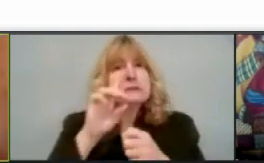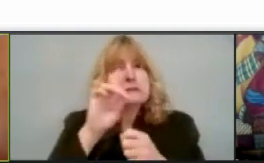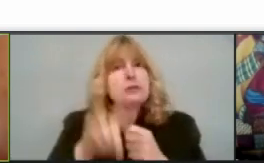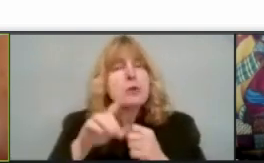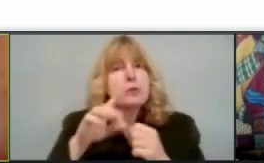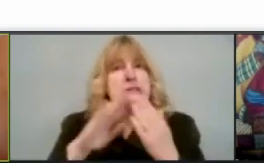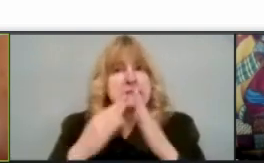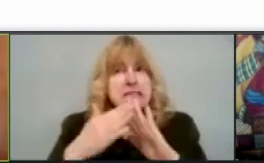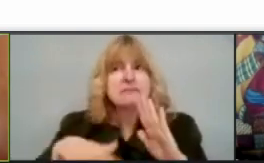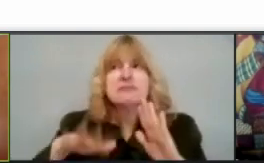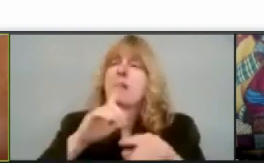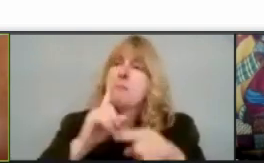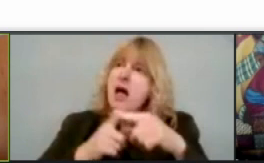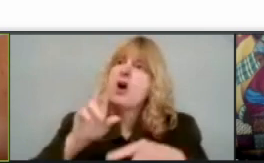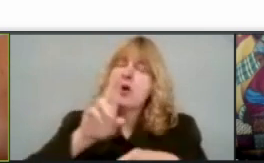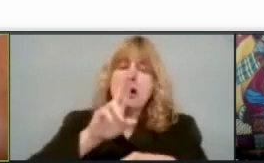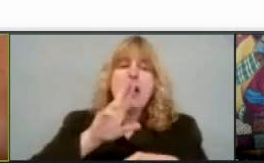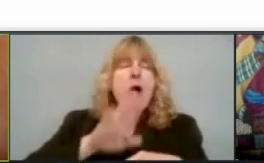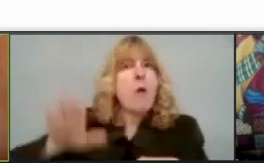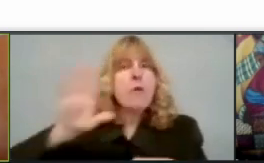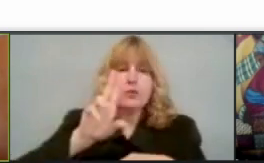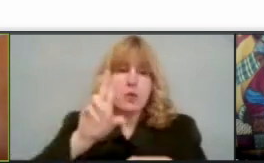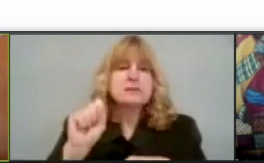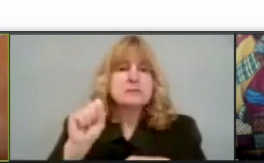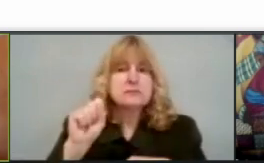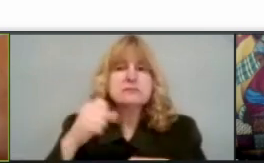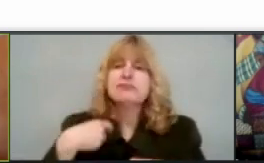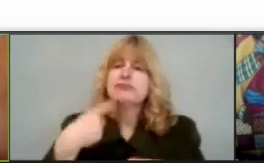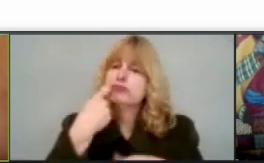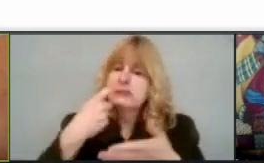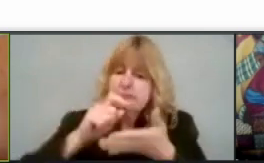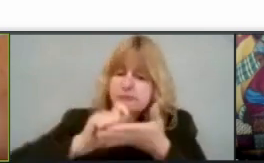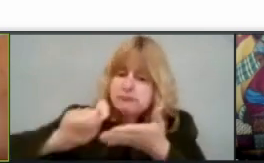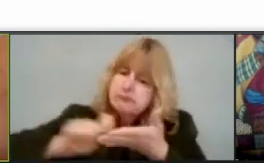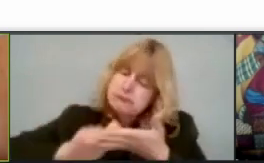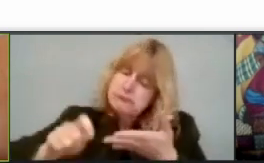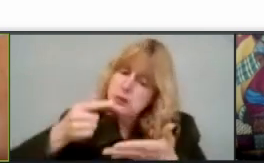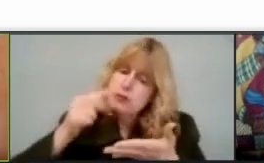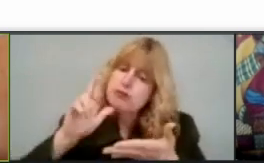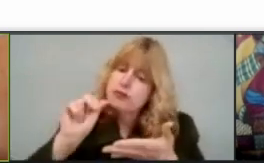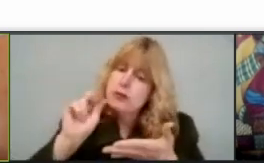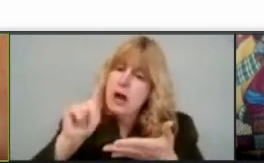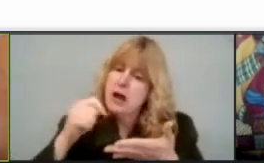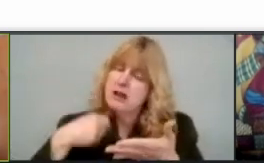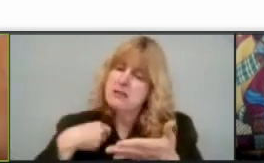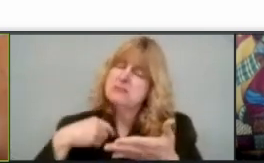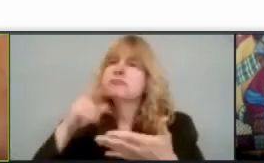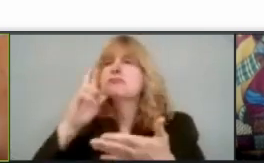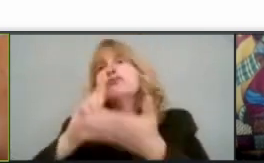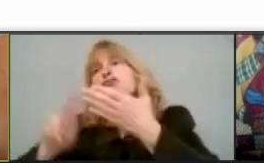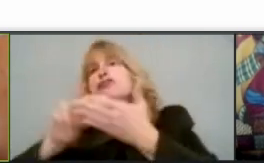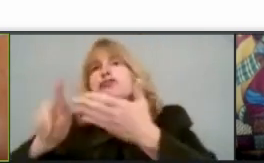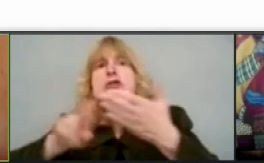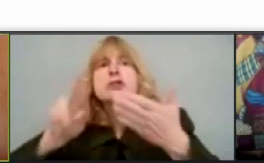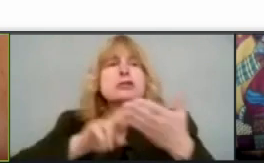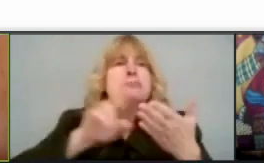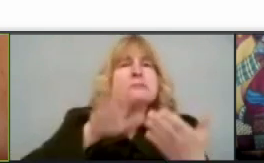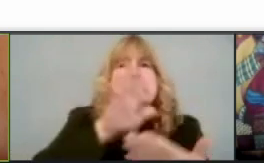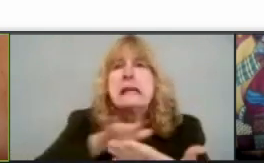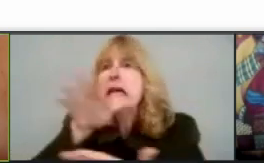I was recently writing a grant, and I was doing some research and some studies, and I noticed that within the city of